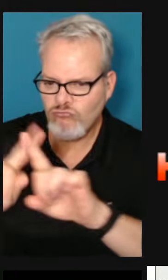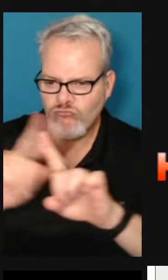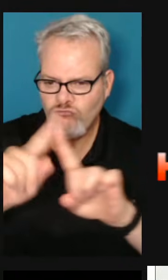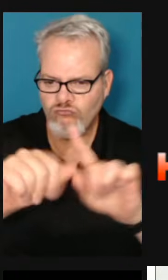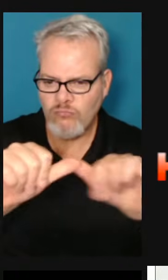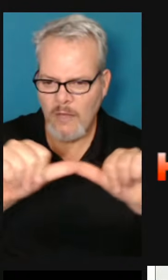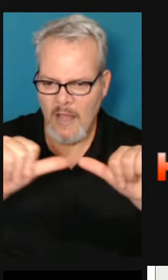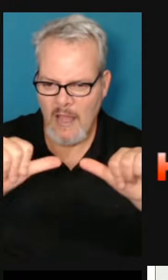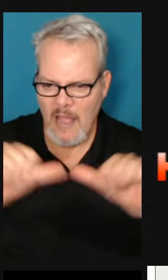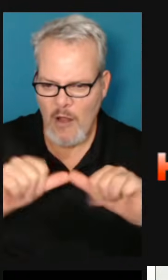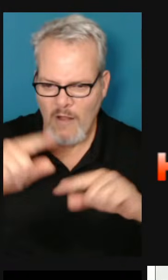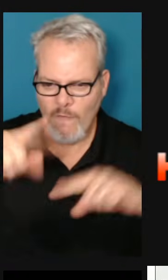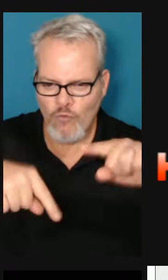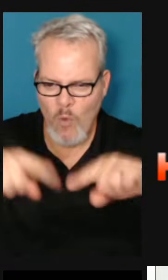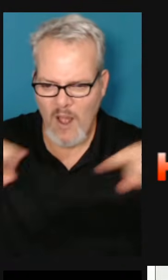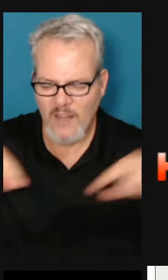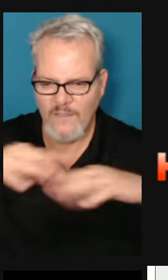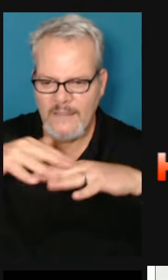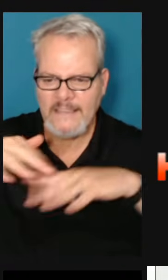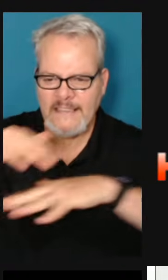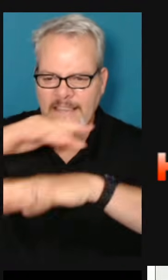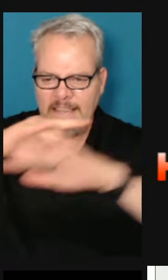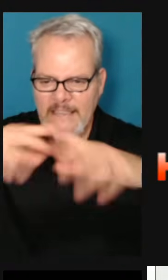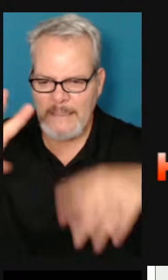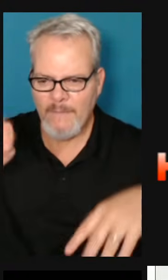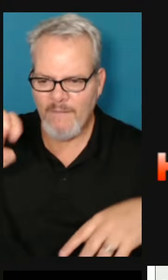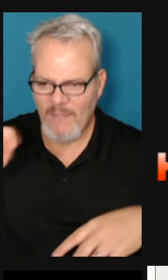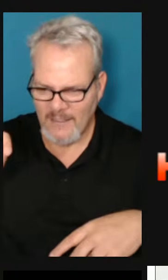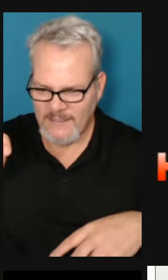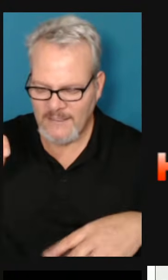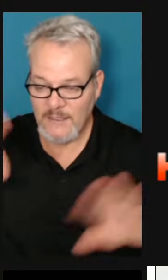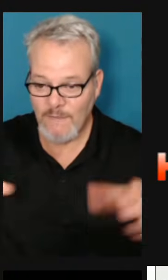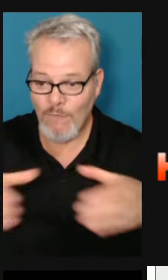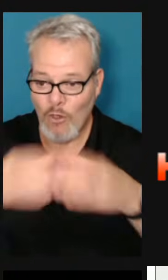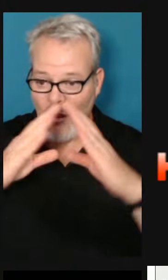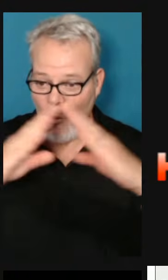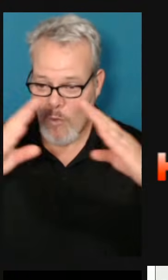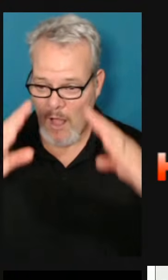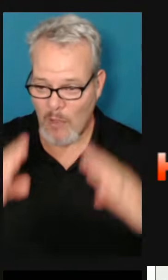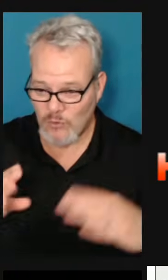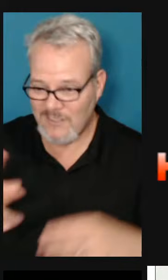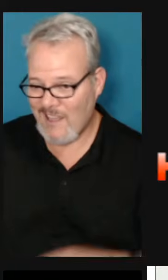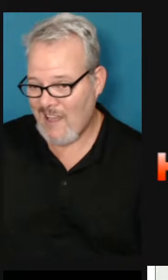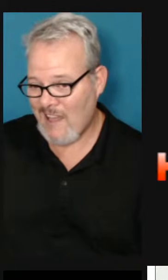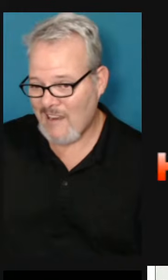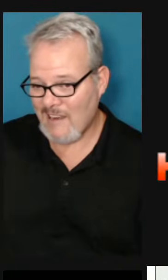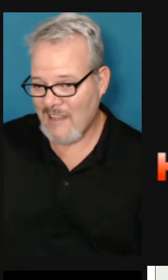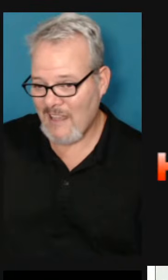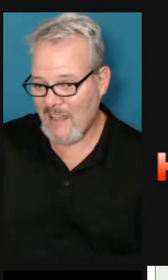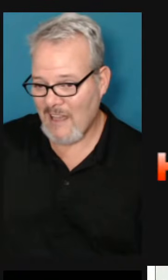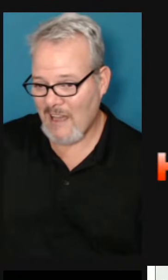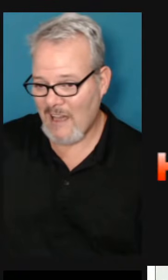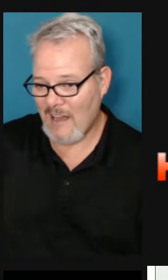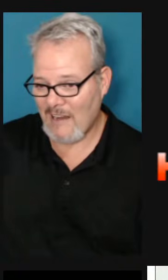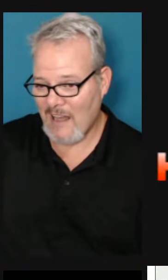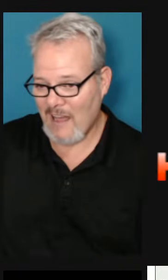Kumamahuakea, steam vents, Volcano House, and Kaanakakoi. And what I